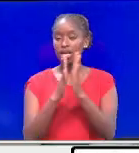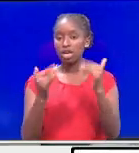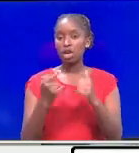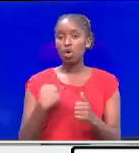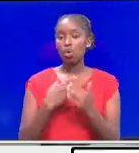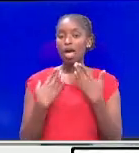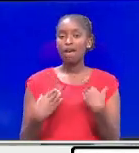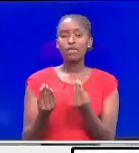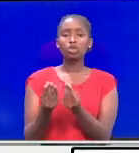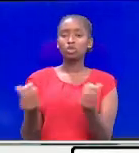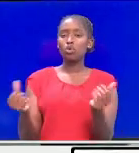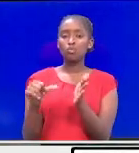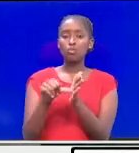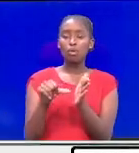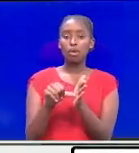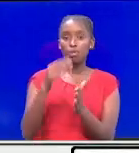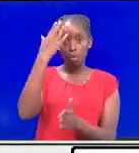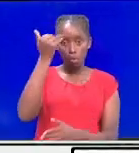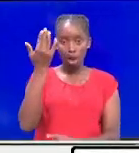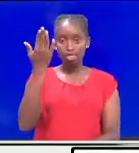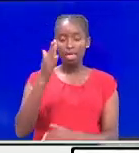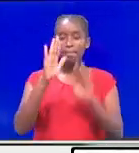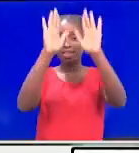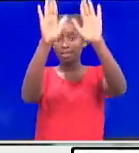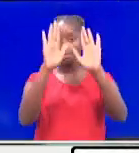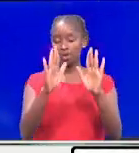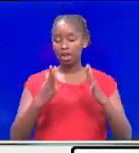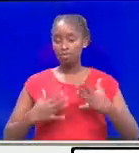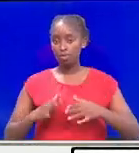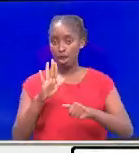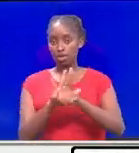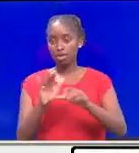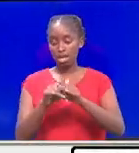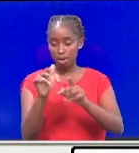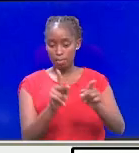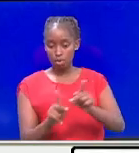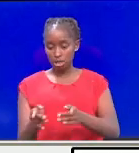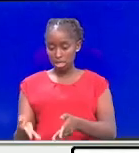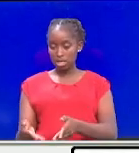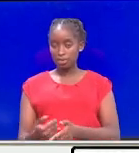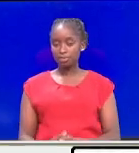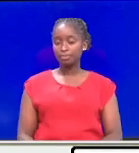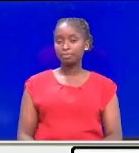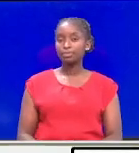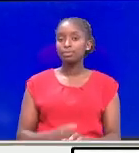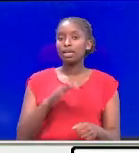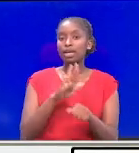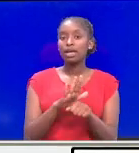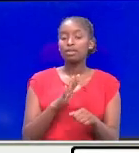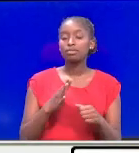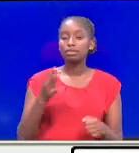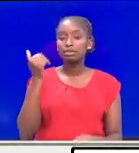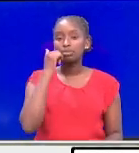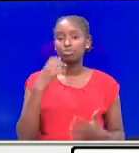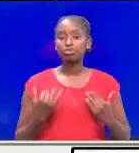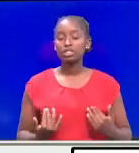providers because they are the most important stakeholders in this process. Several patients have been complaining of being denied